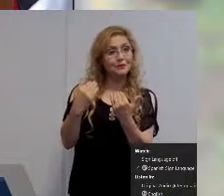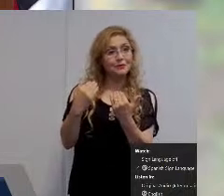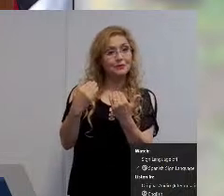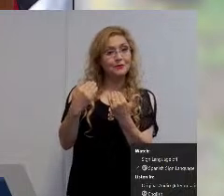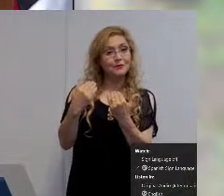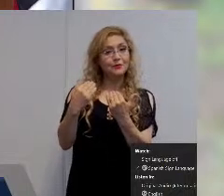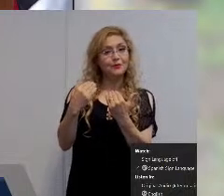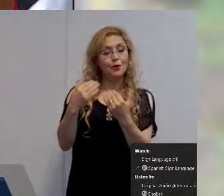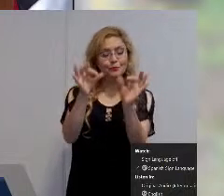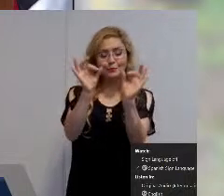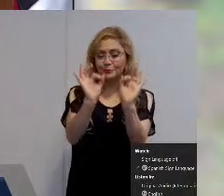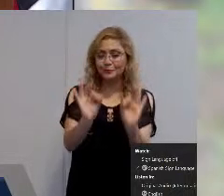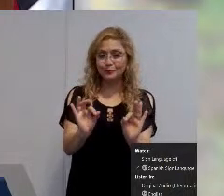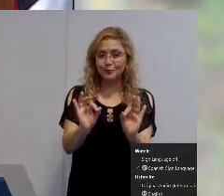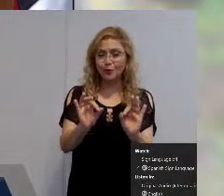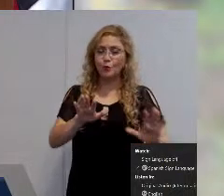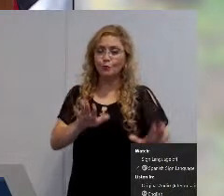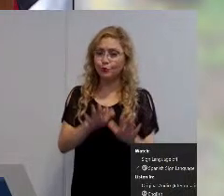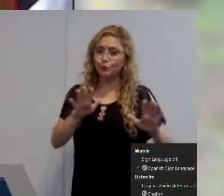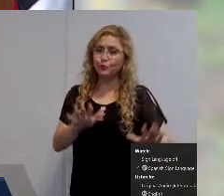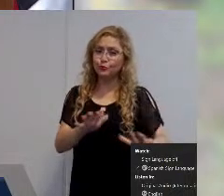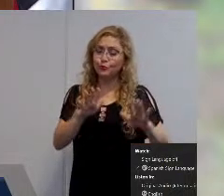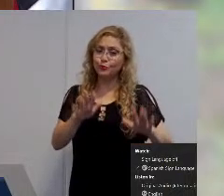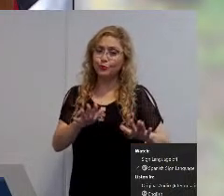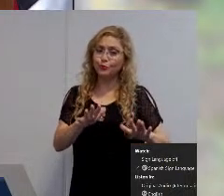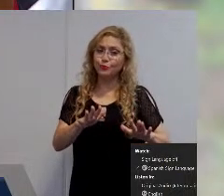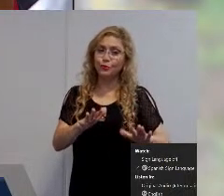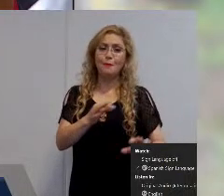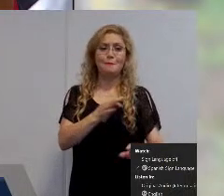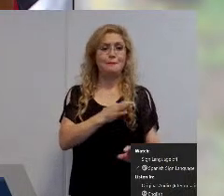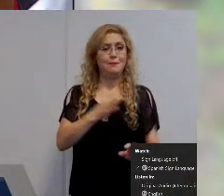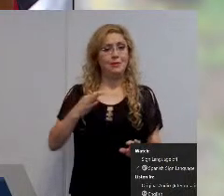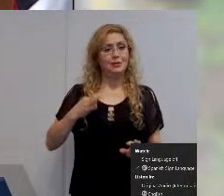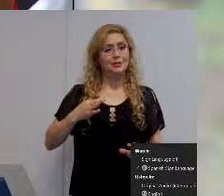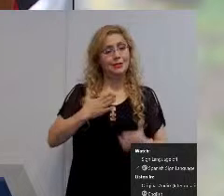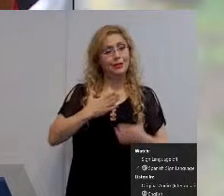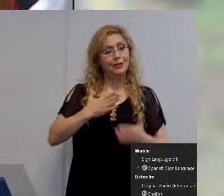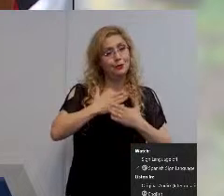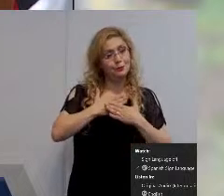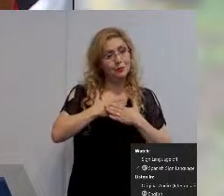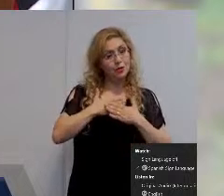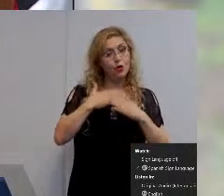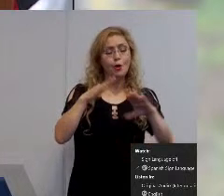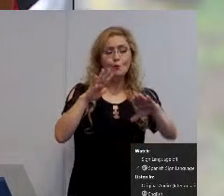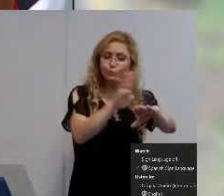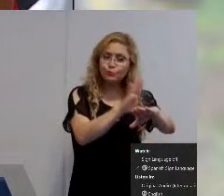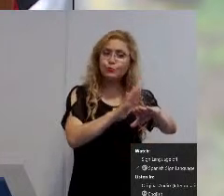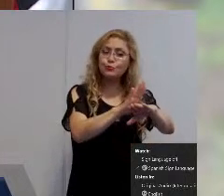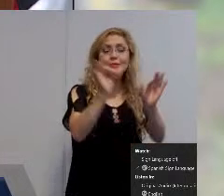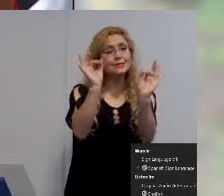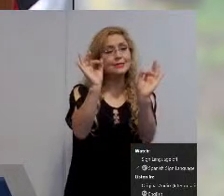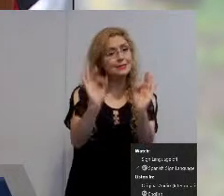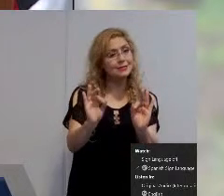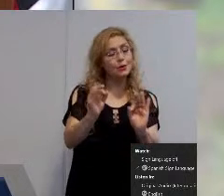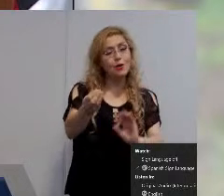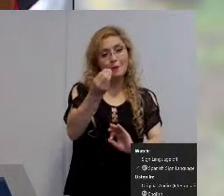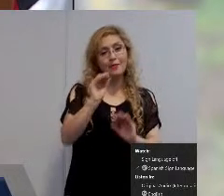maintaining food security and supporting those who are most vulnerable.